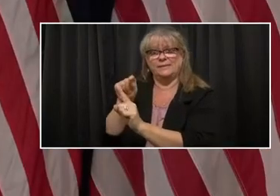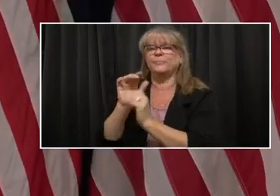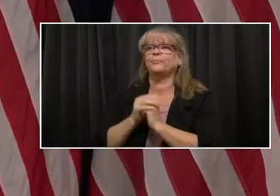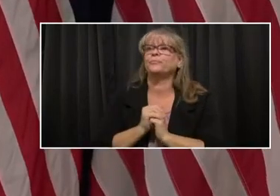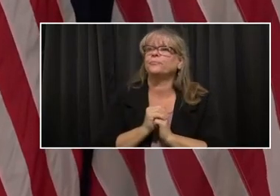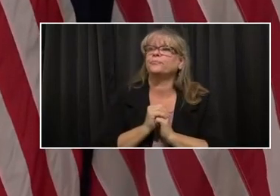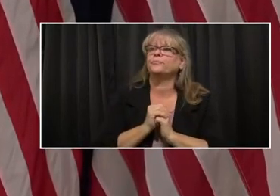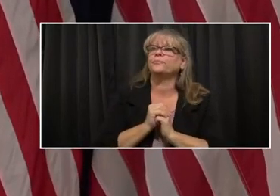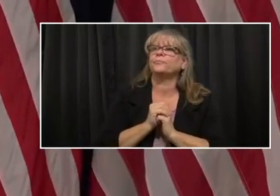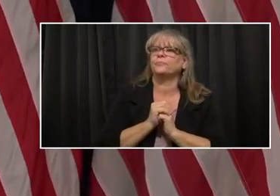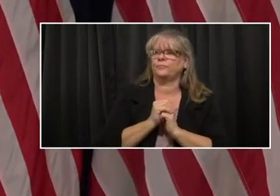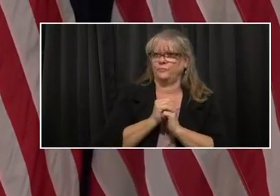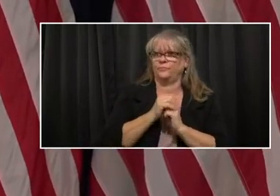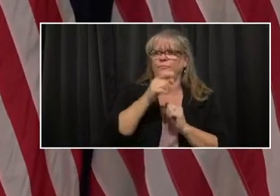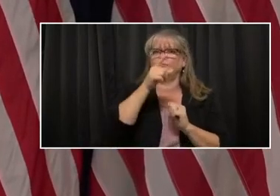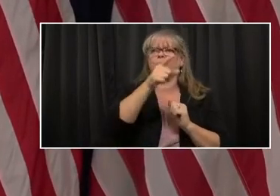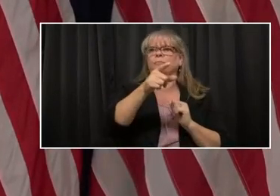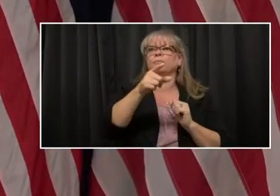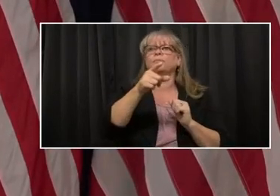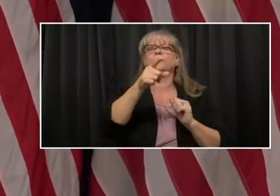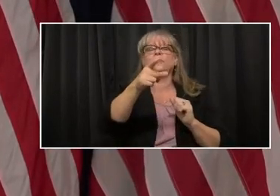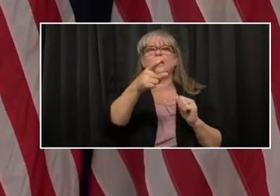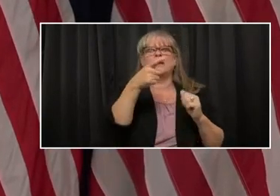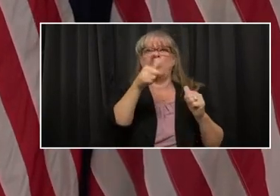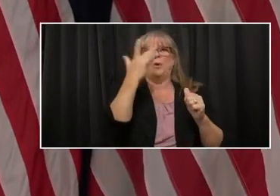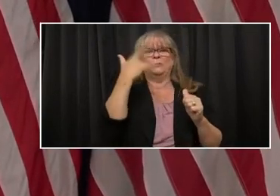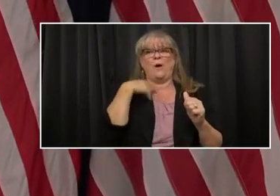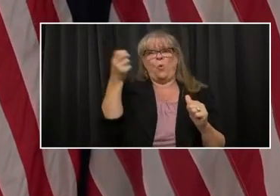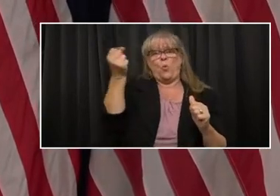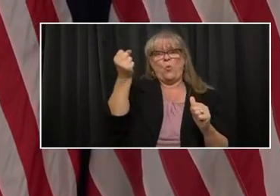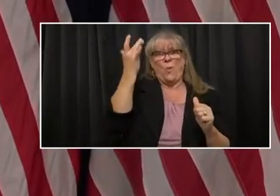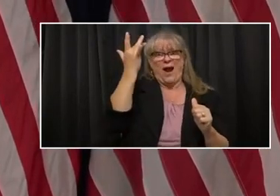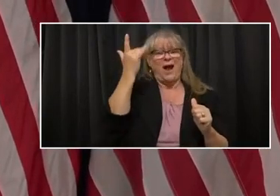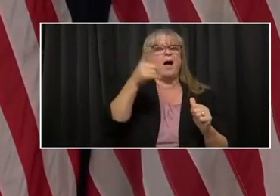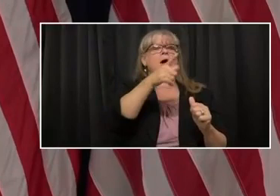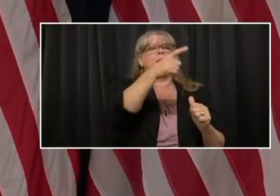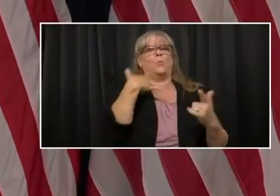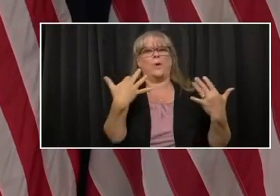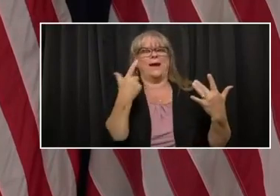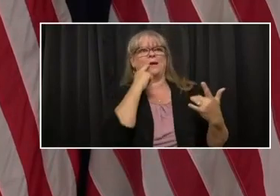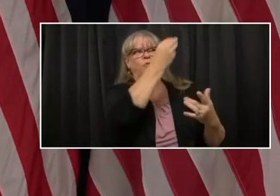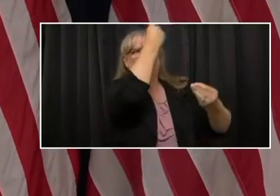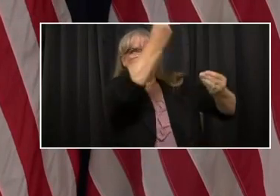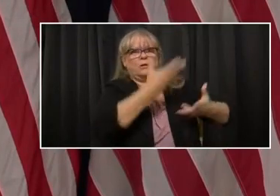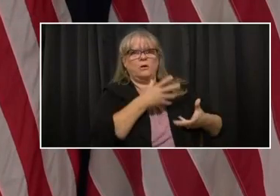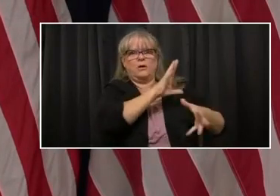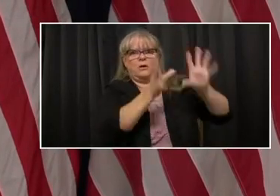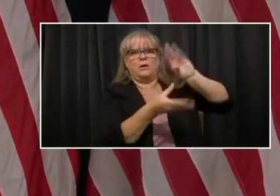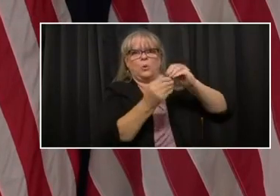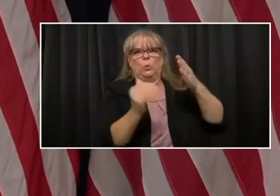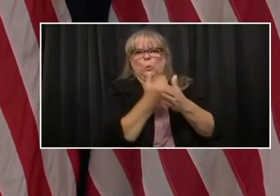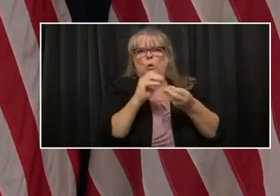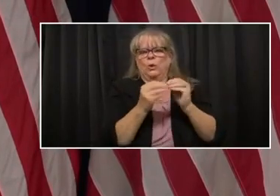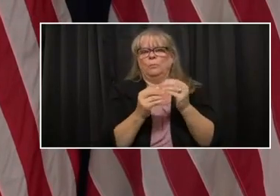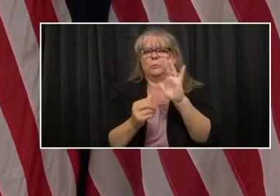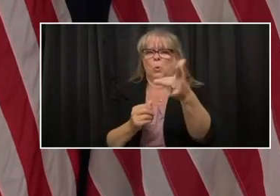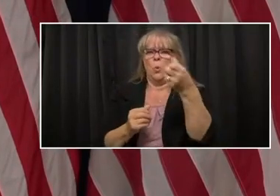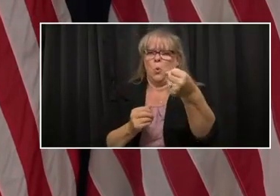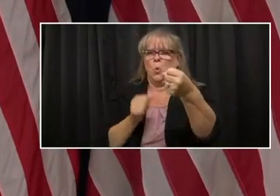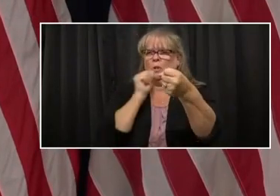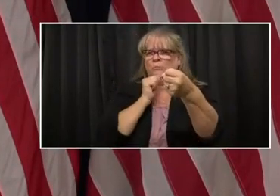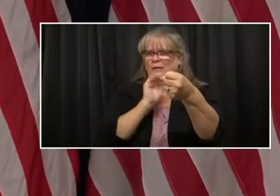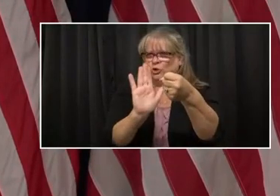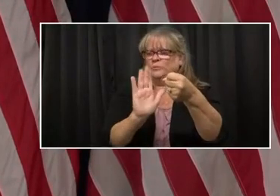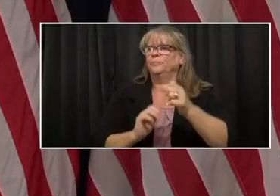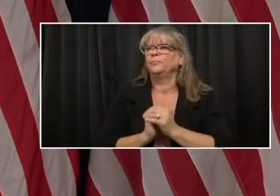participated on today's tally, in part because we have a very exciting new presentation of all the data. We have